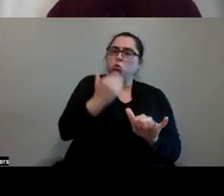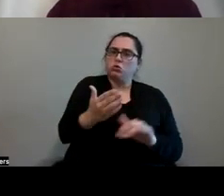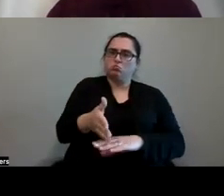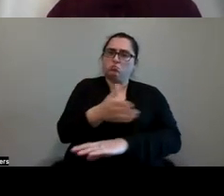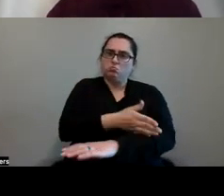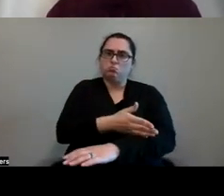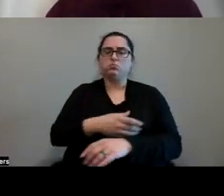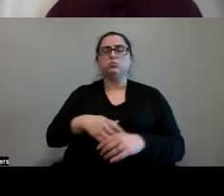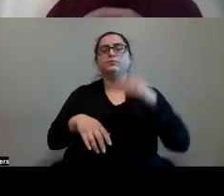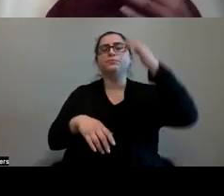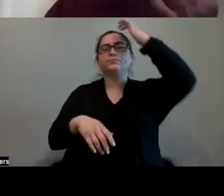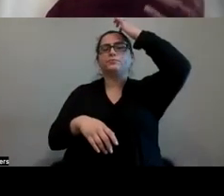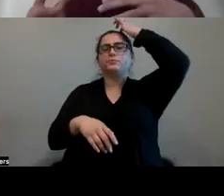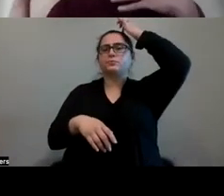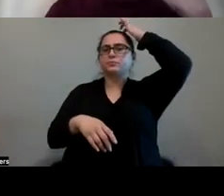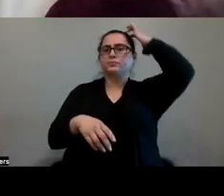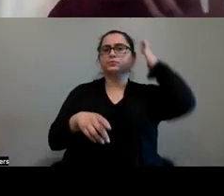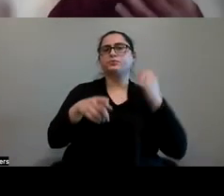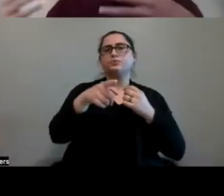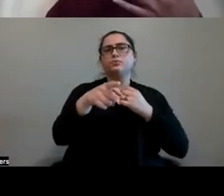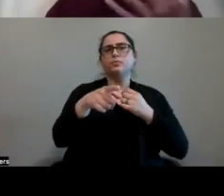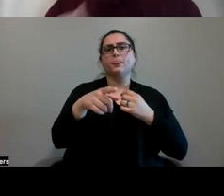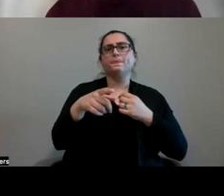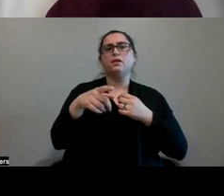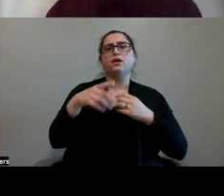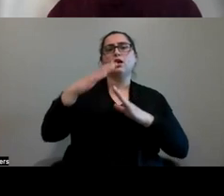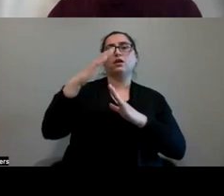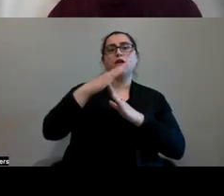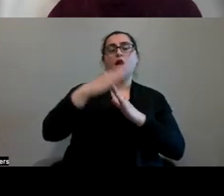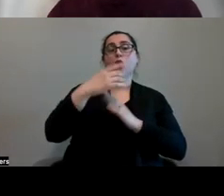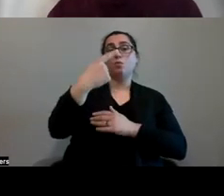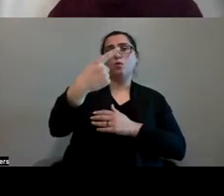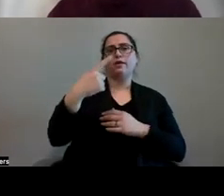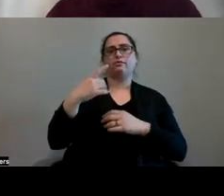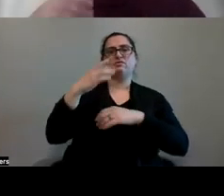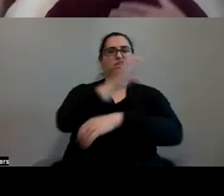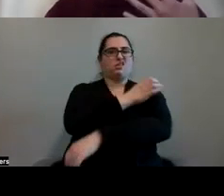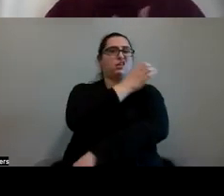in a clinically. So sotrovimab is the clinically available variant of